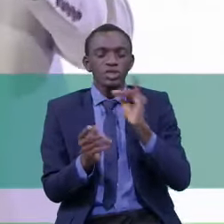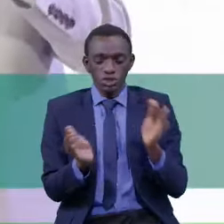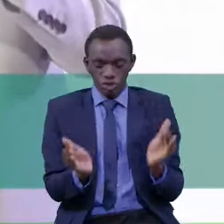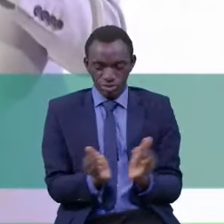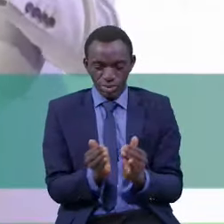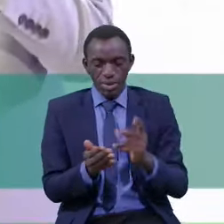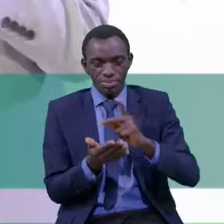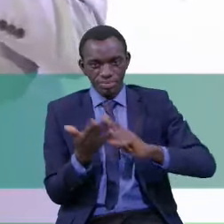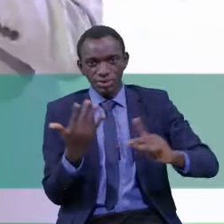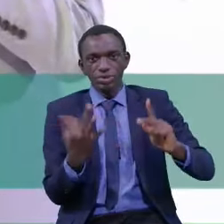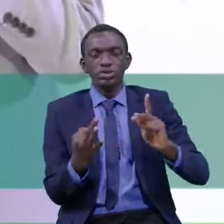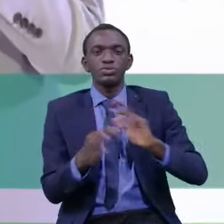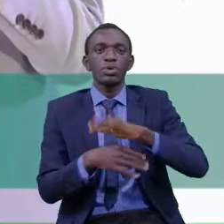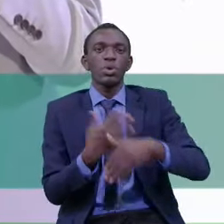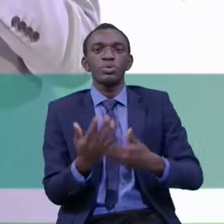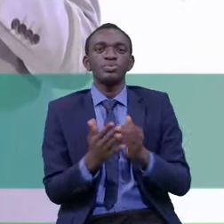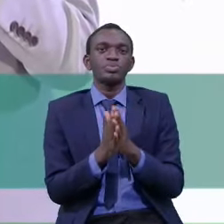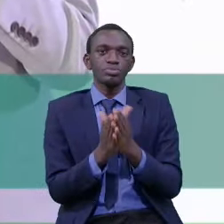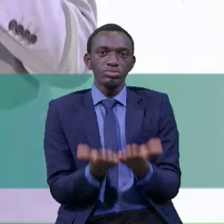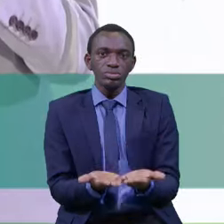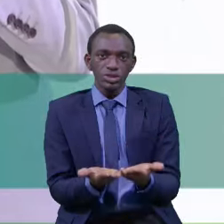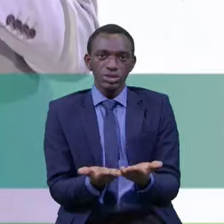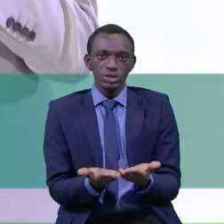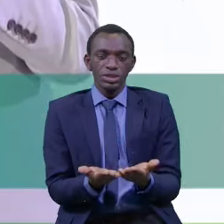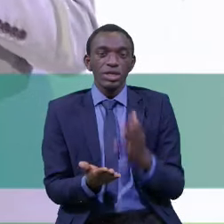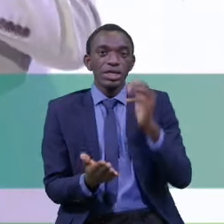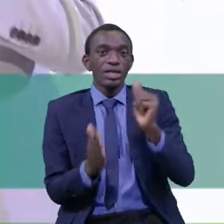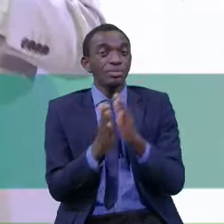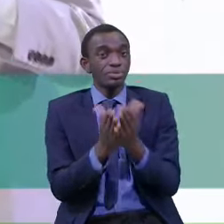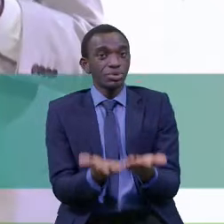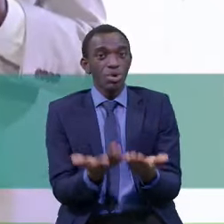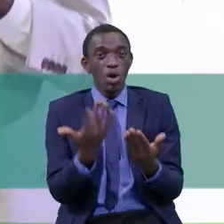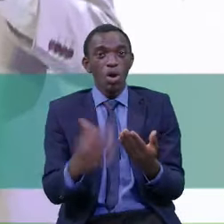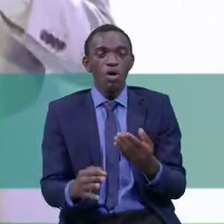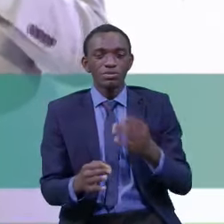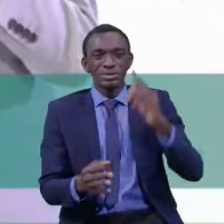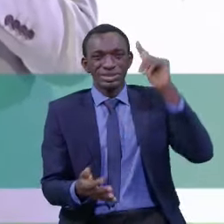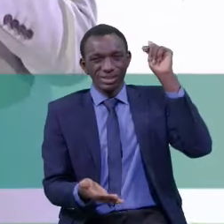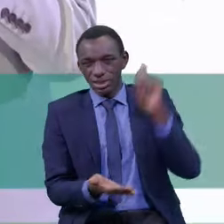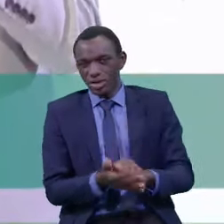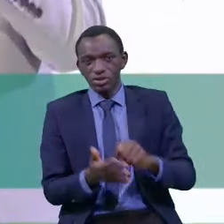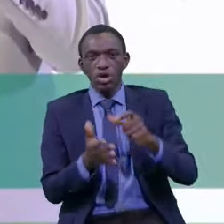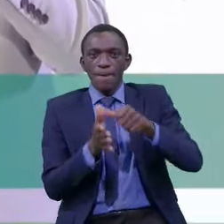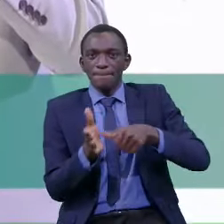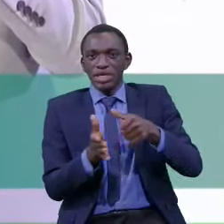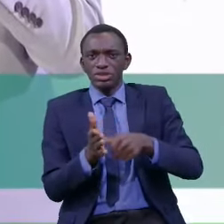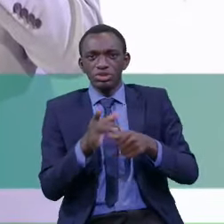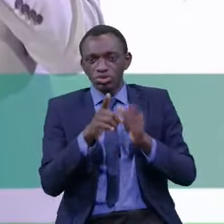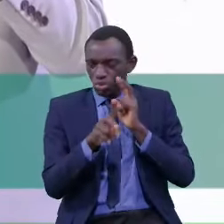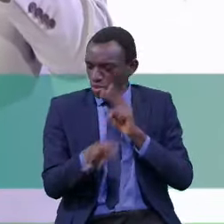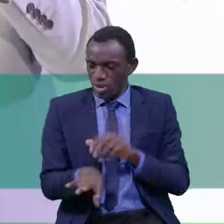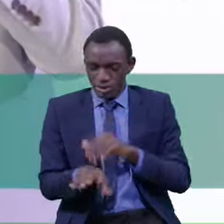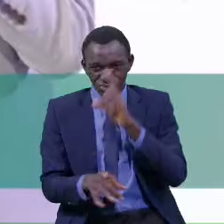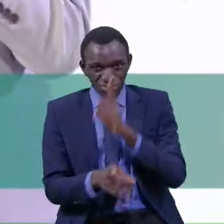the whole book. A book of thousands of pages, and you look at just one word,